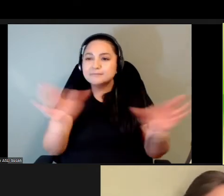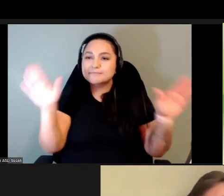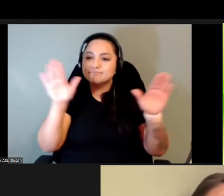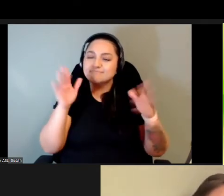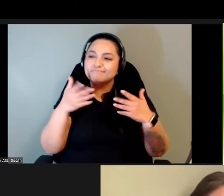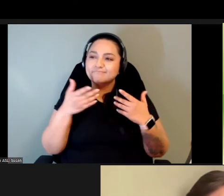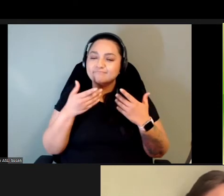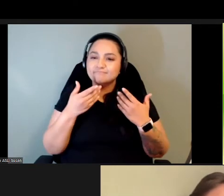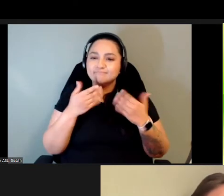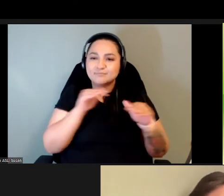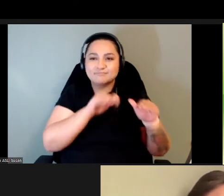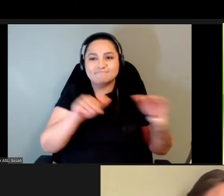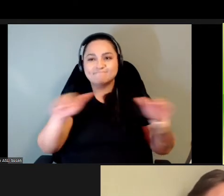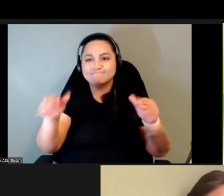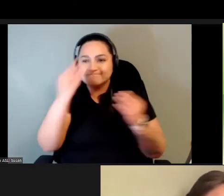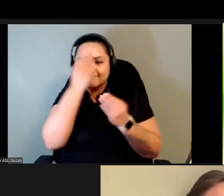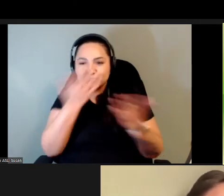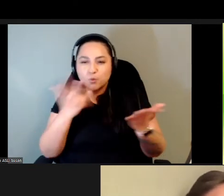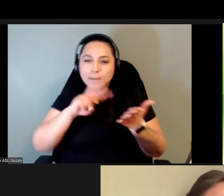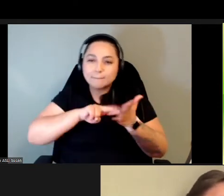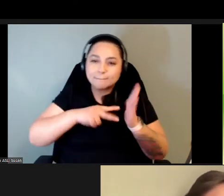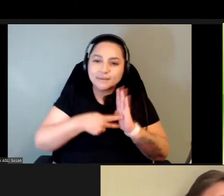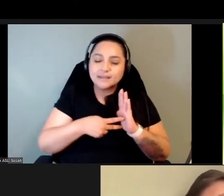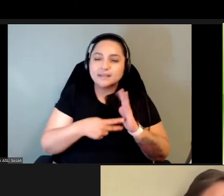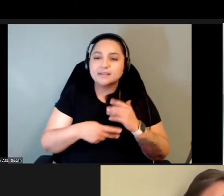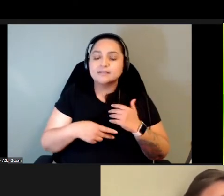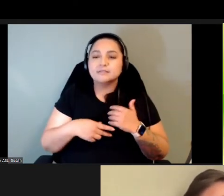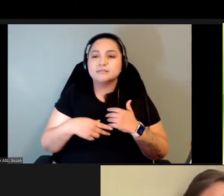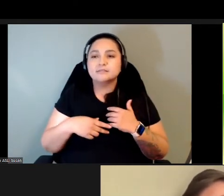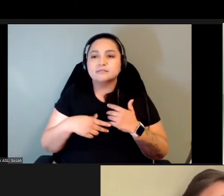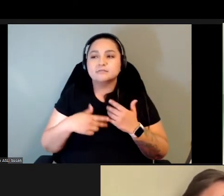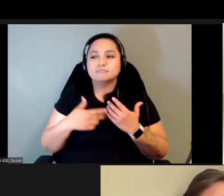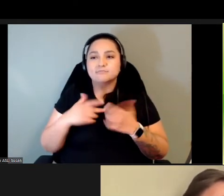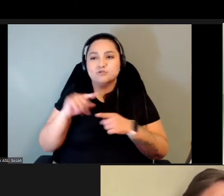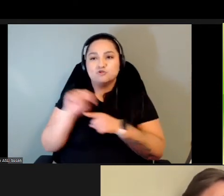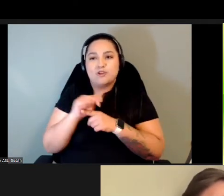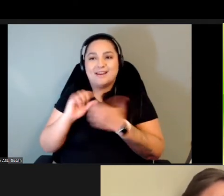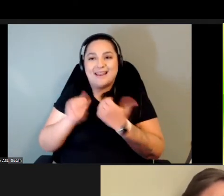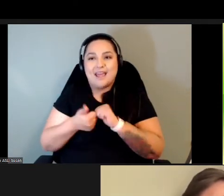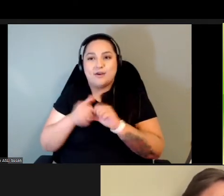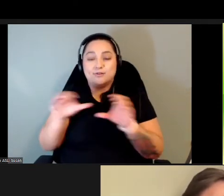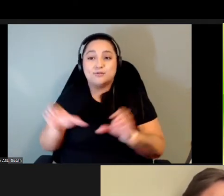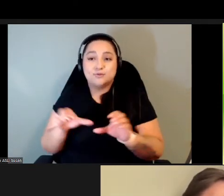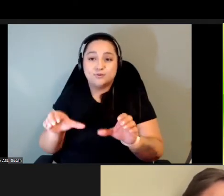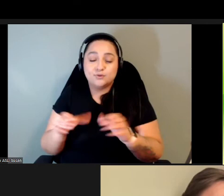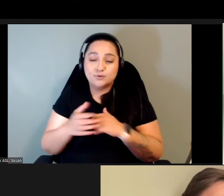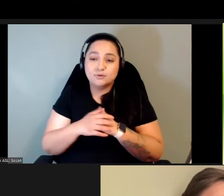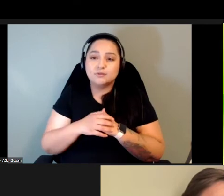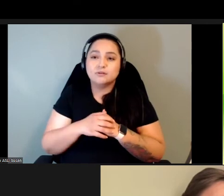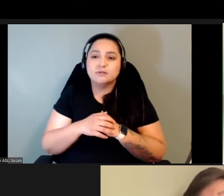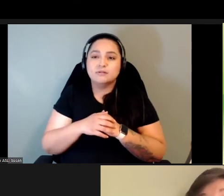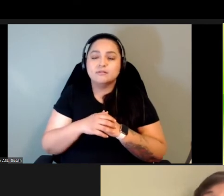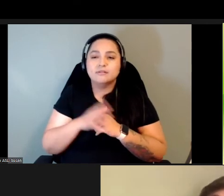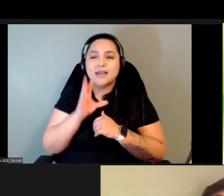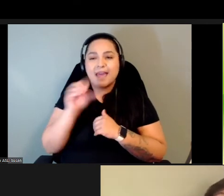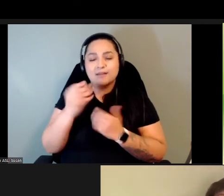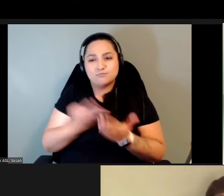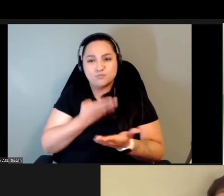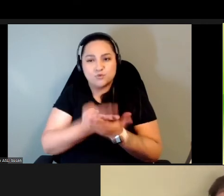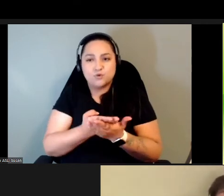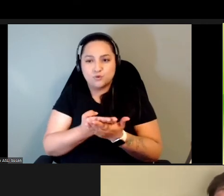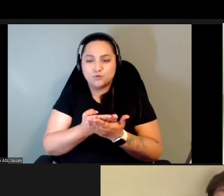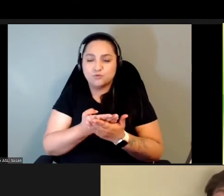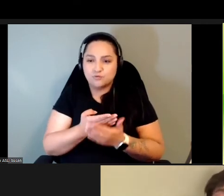mean, can get trained on how to do that, and be able to prove that we can have